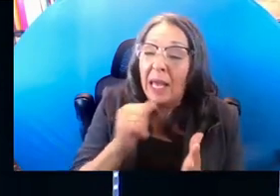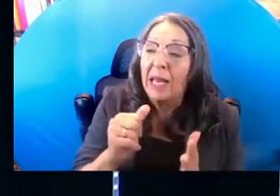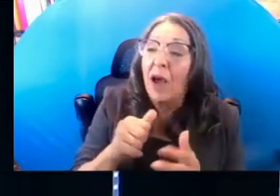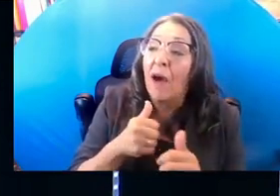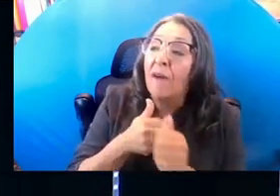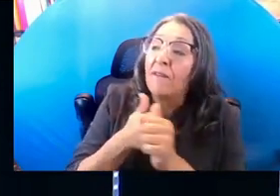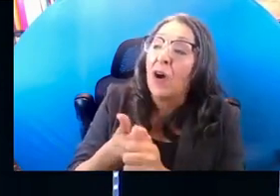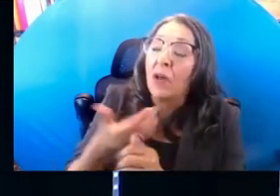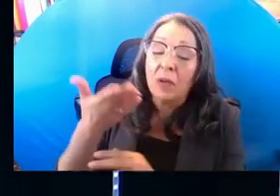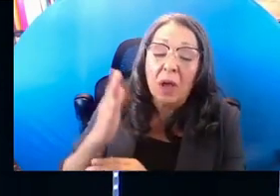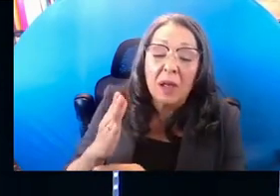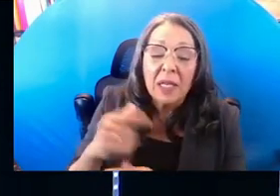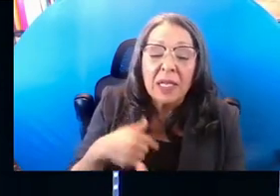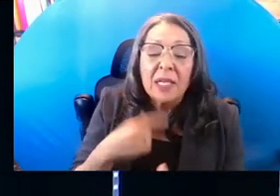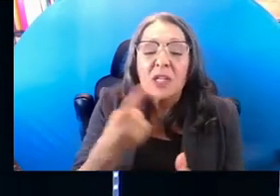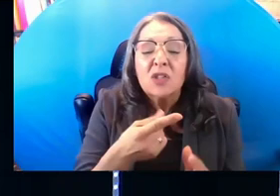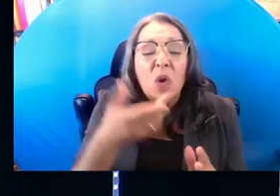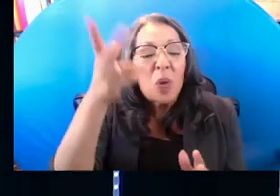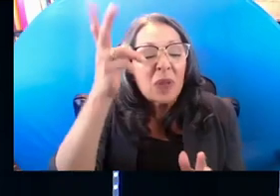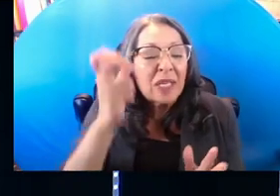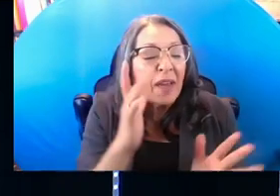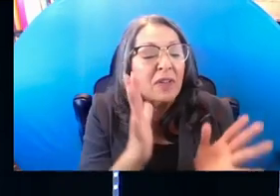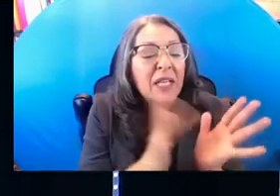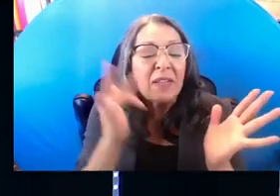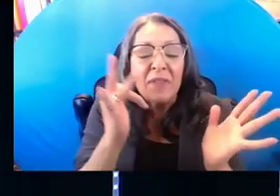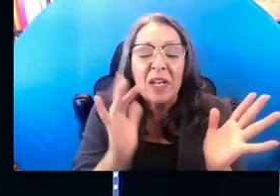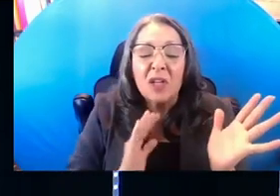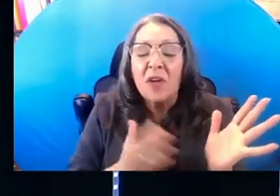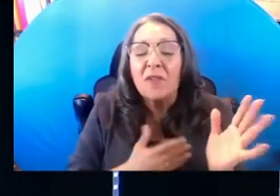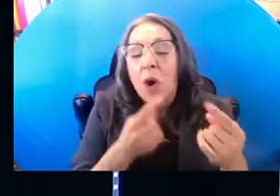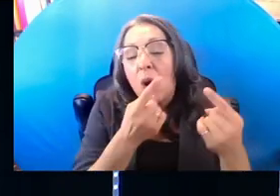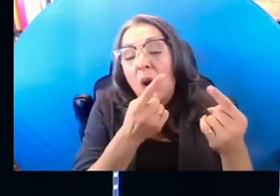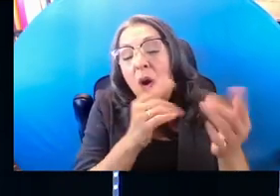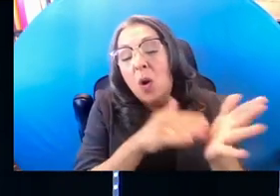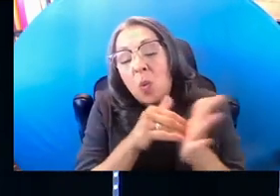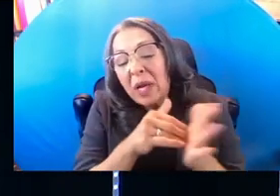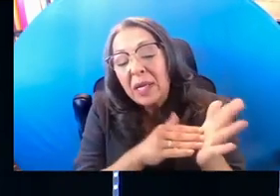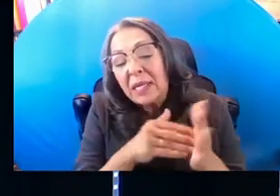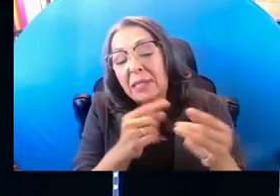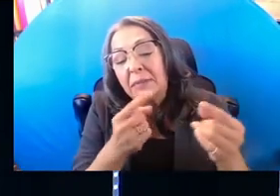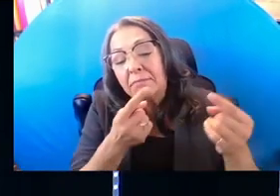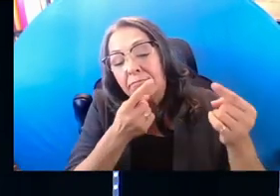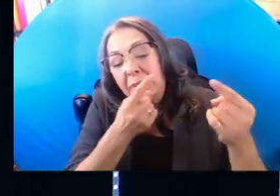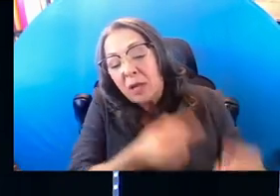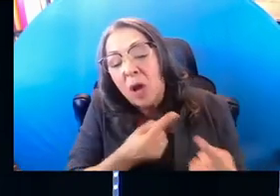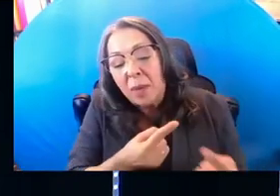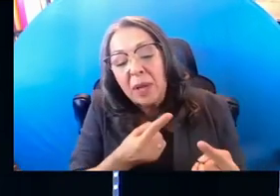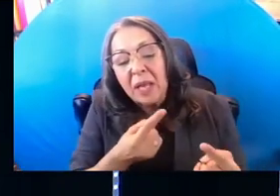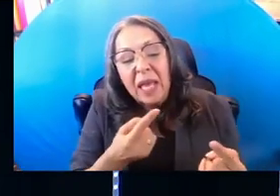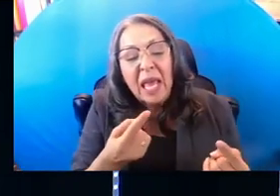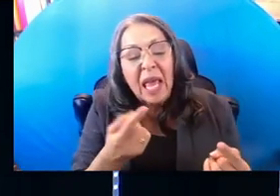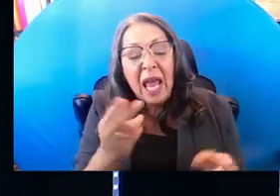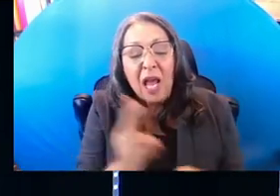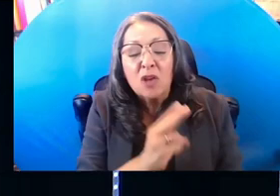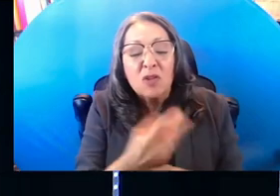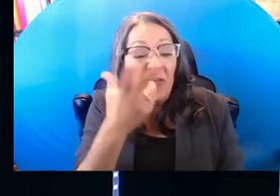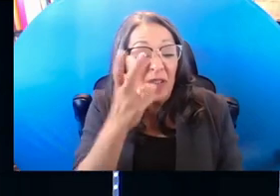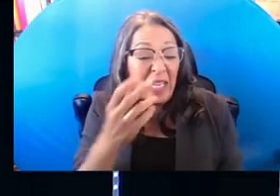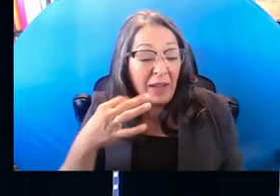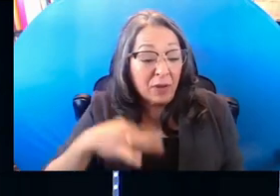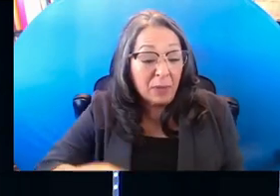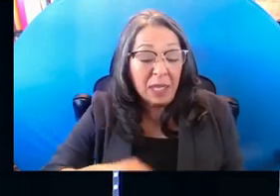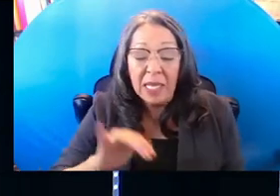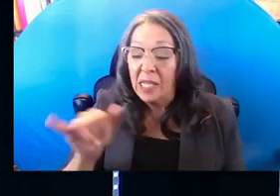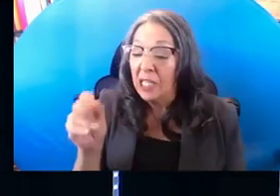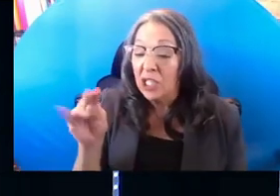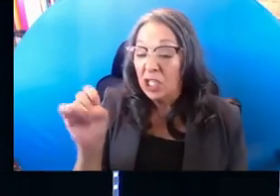So he takes advantage of our weakness. He takes advantage of our trials and uses them for his benefit. This is what he said. James says. He